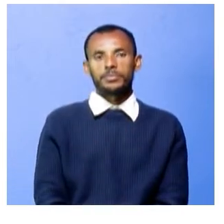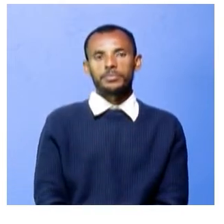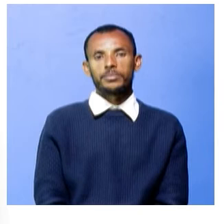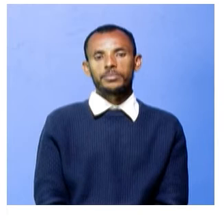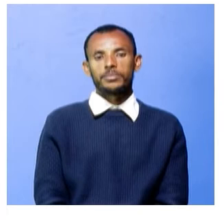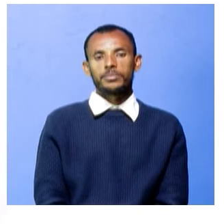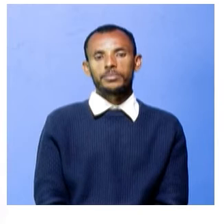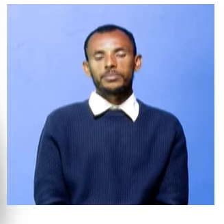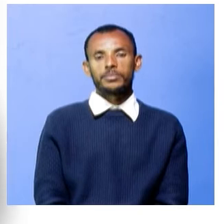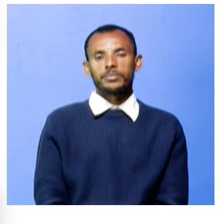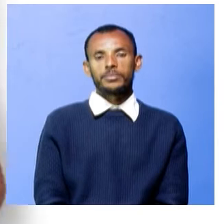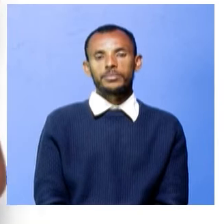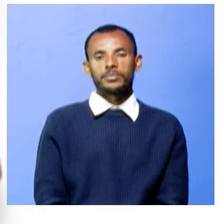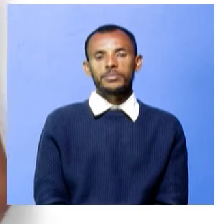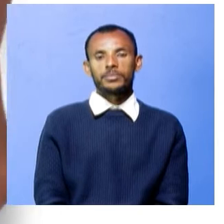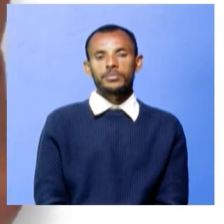Certain event.